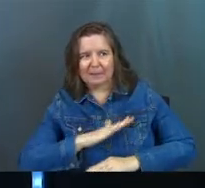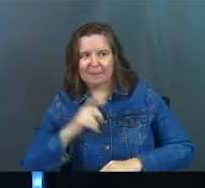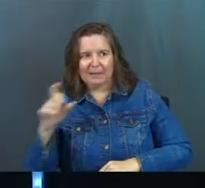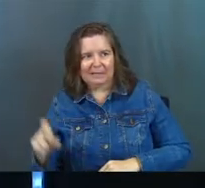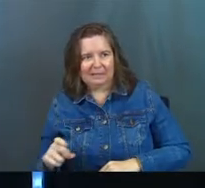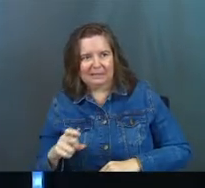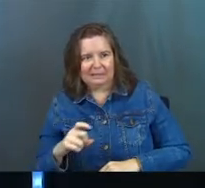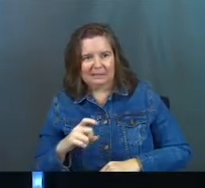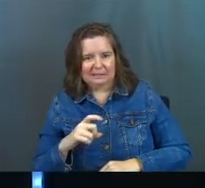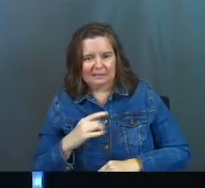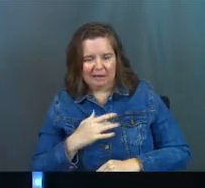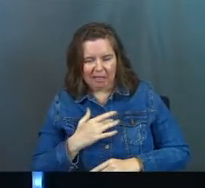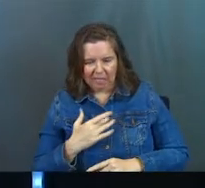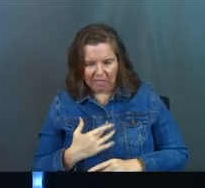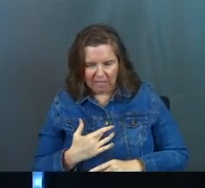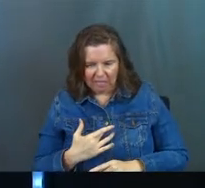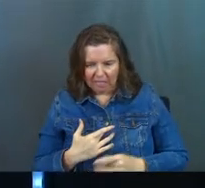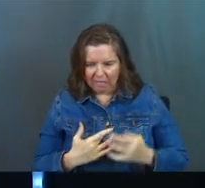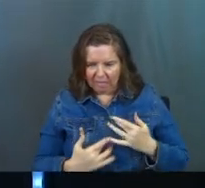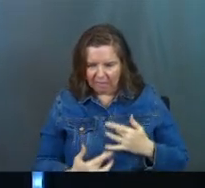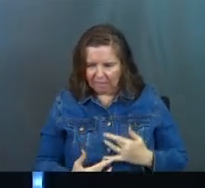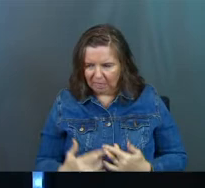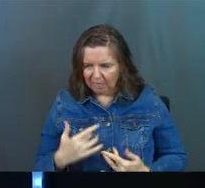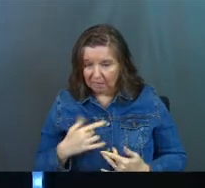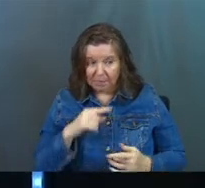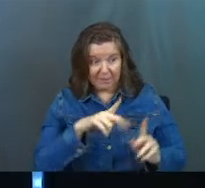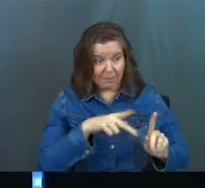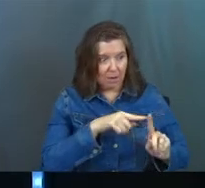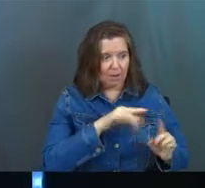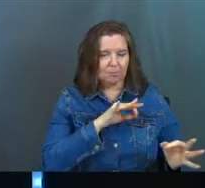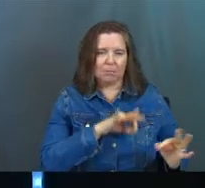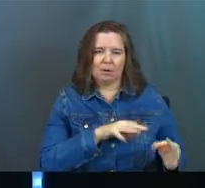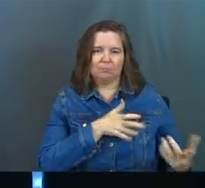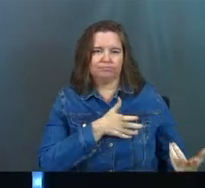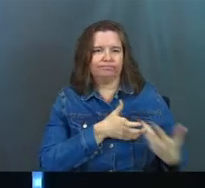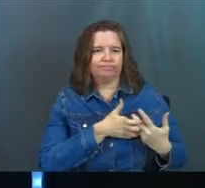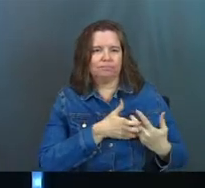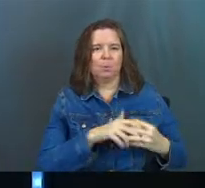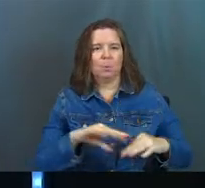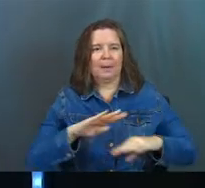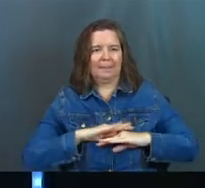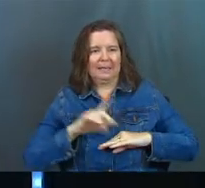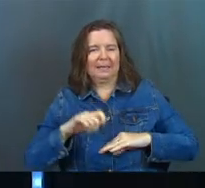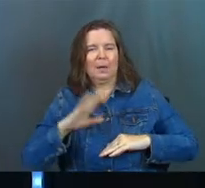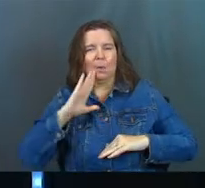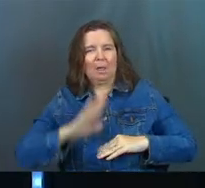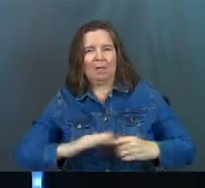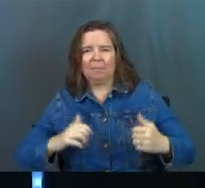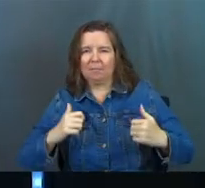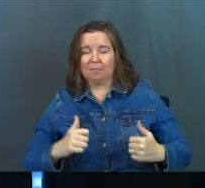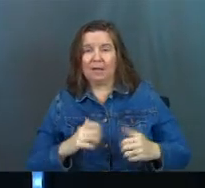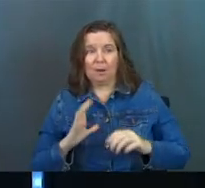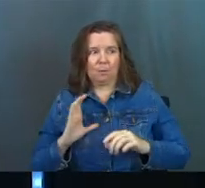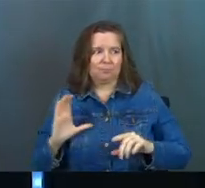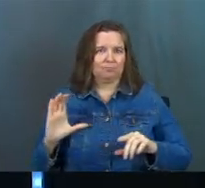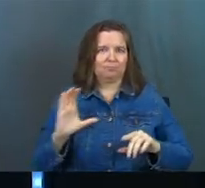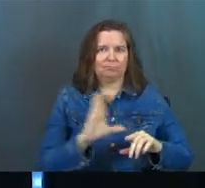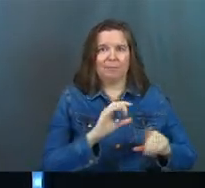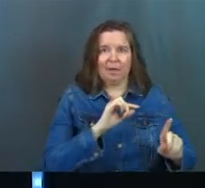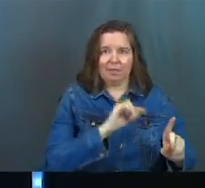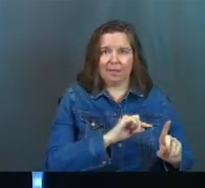this person, they're perfect, and they're going to meet my needs, right? And we put that on